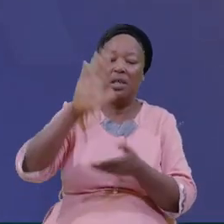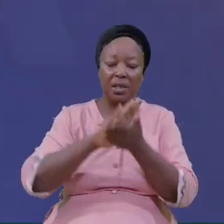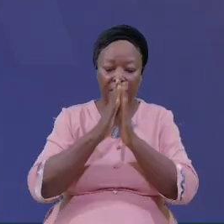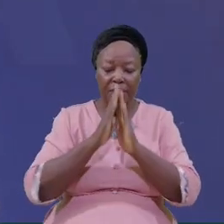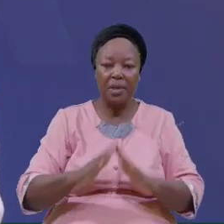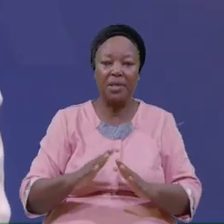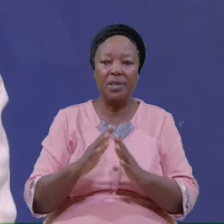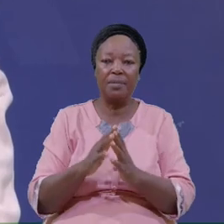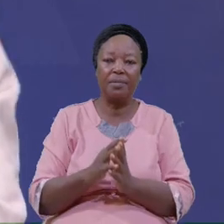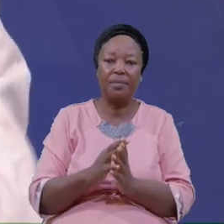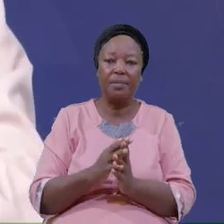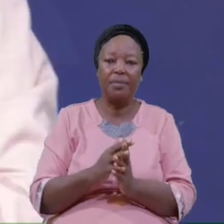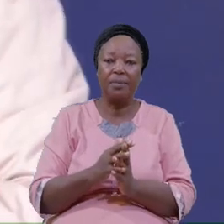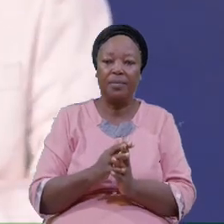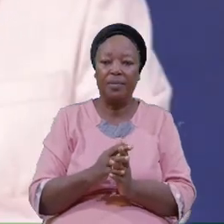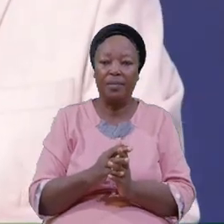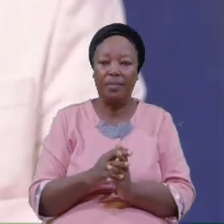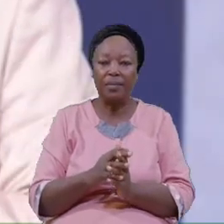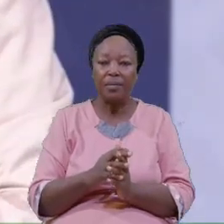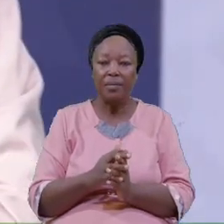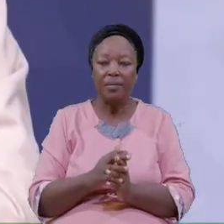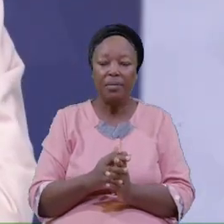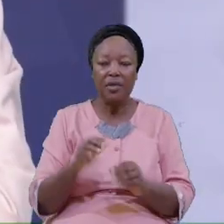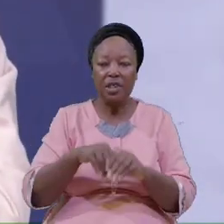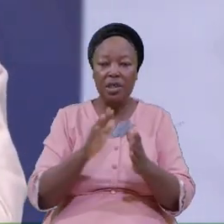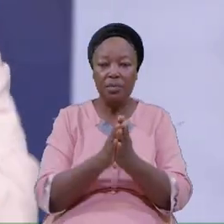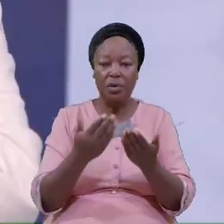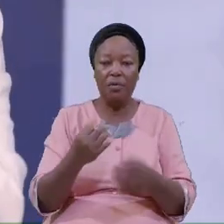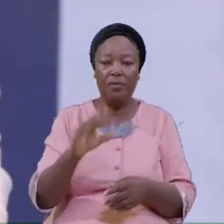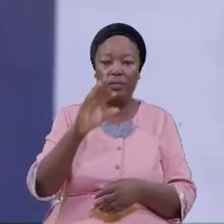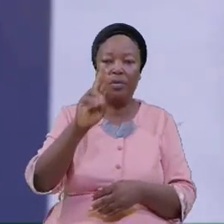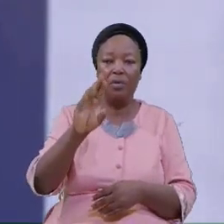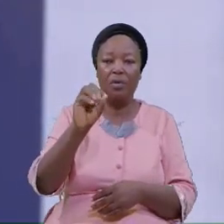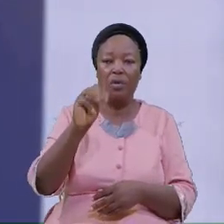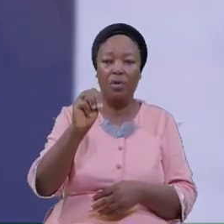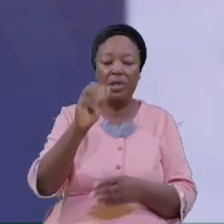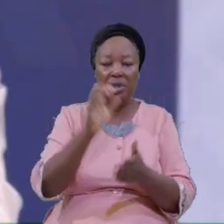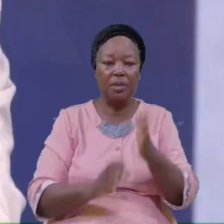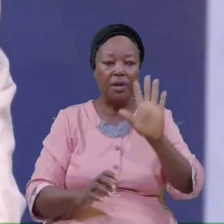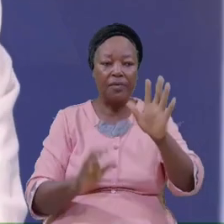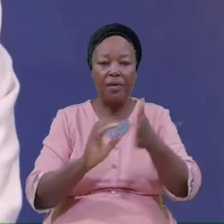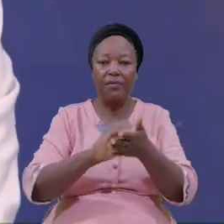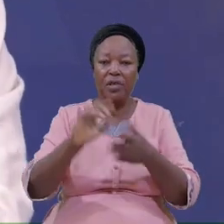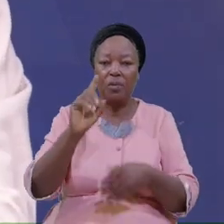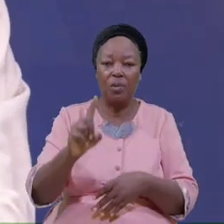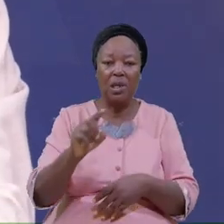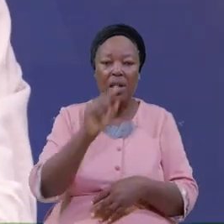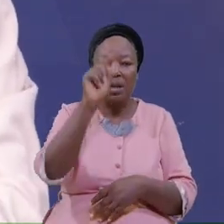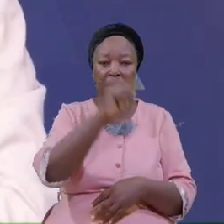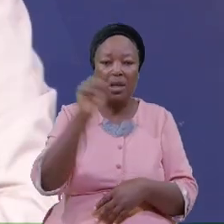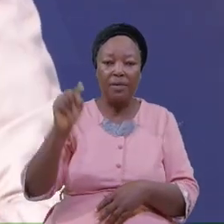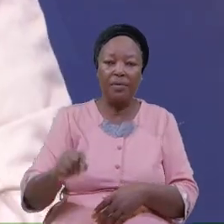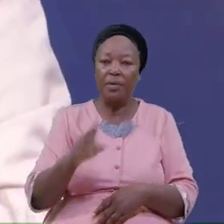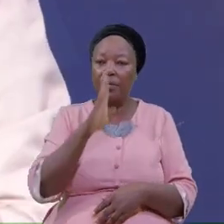dans sa paix. Romans chapter 5, verse 1. En Romains chapitre 5, verset 1. Therefore, being justified